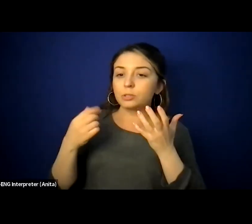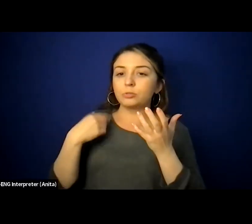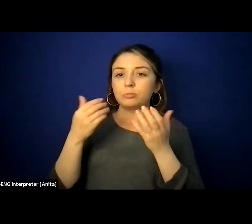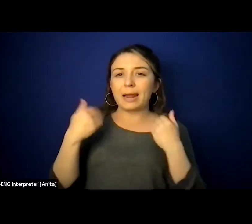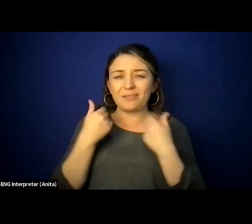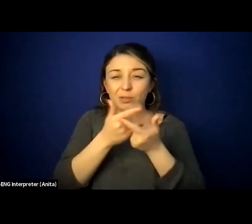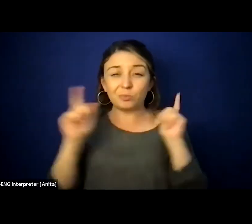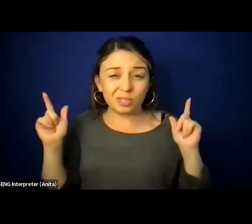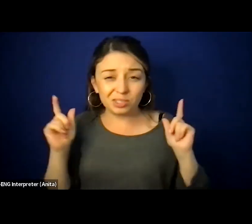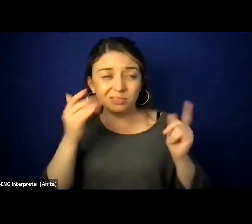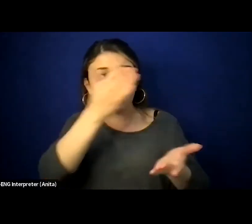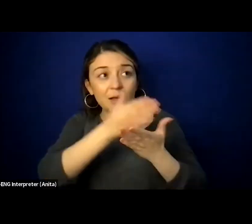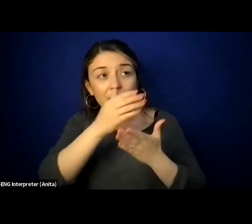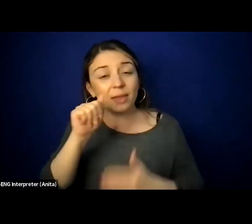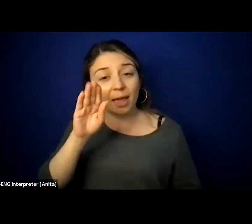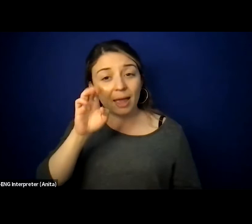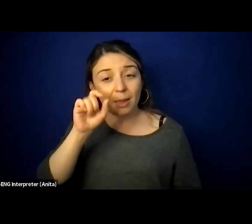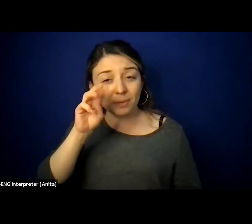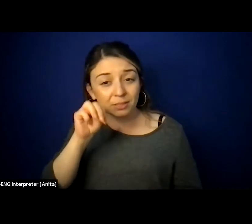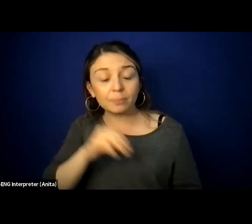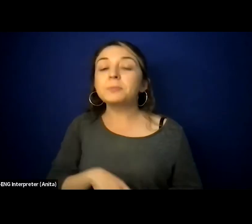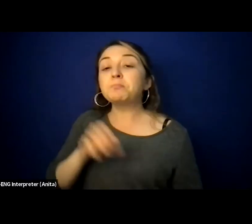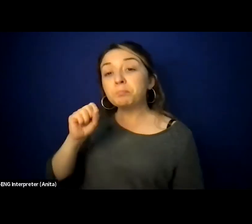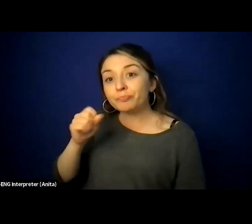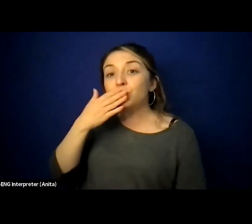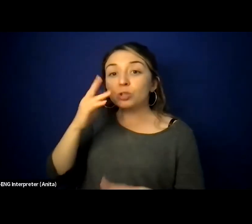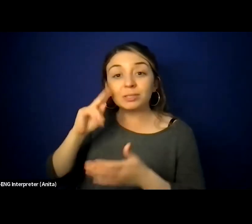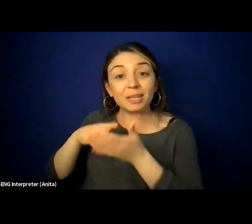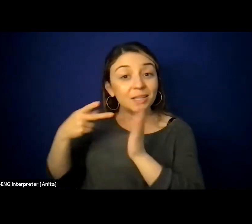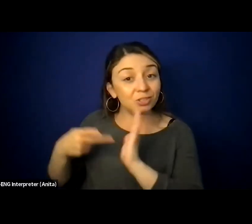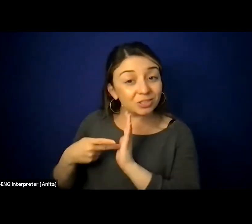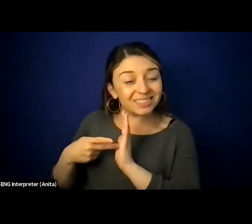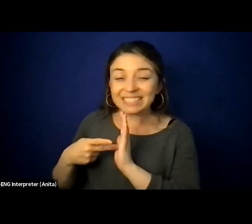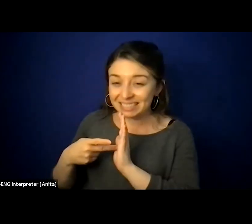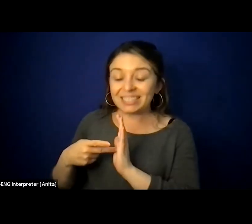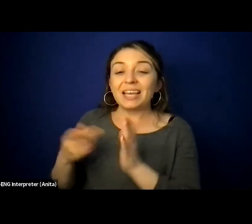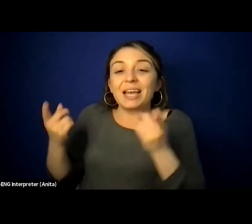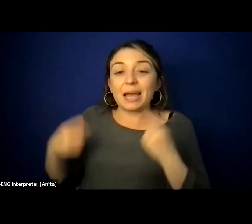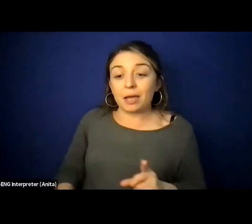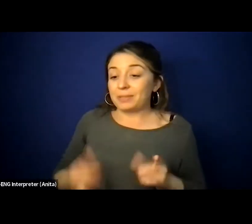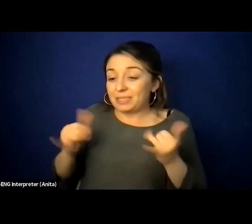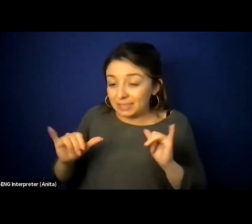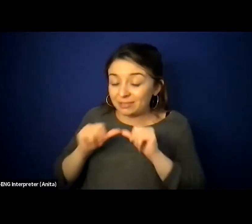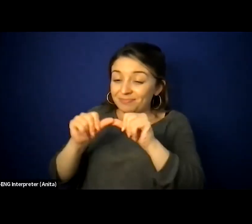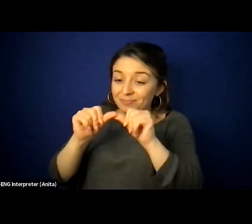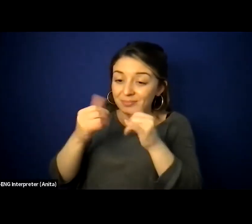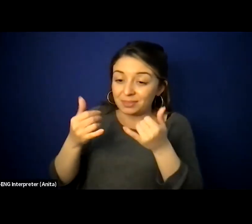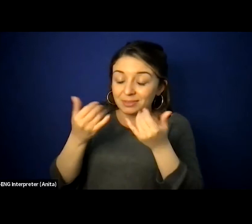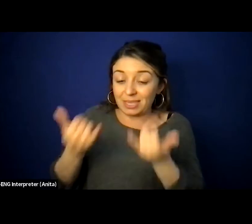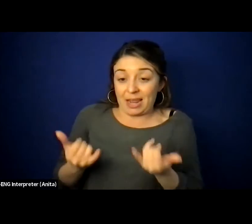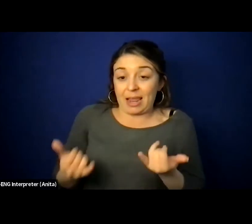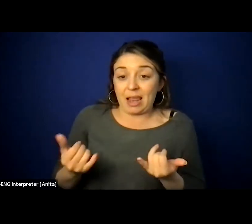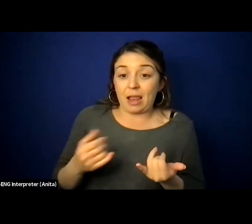liberation from ableism. Good intentions is what leads us to the fact that still today, many non-disabled